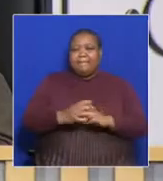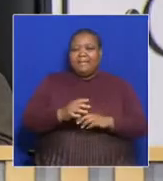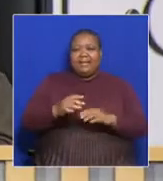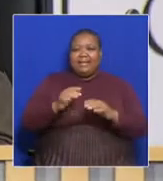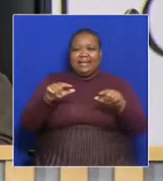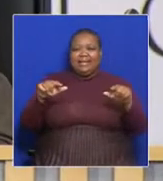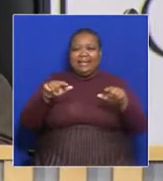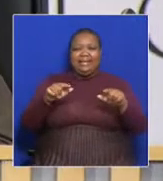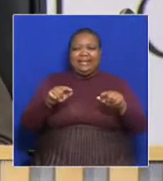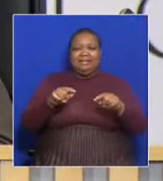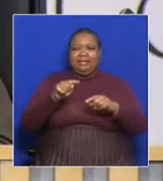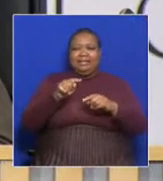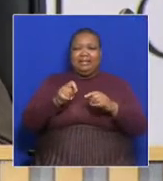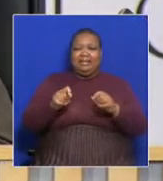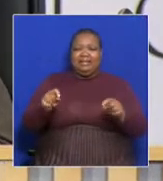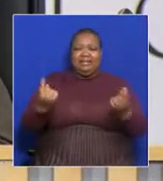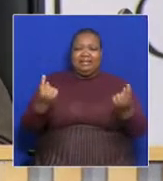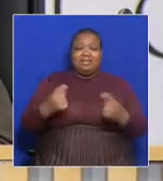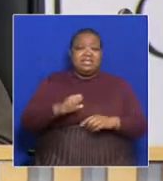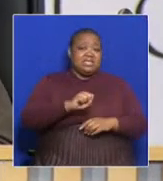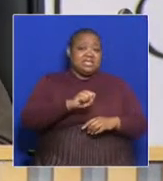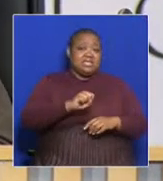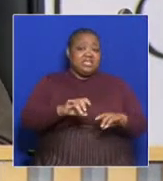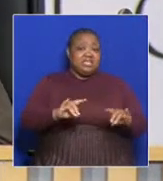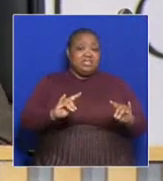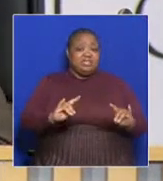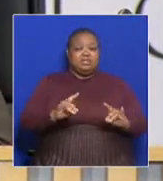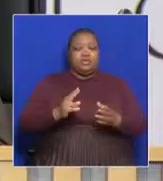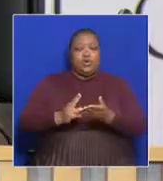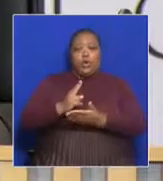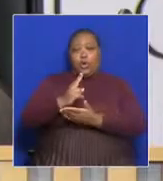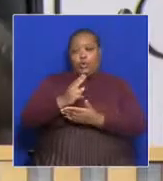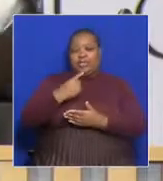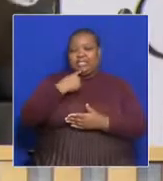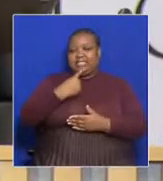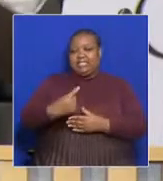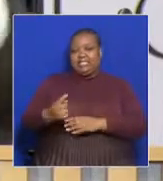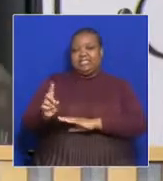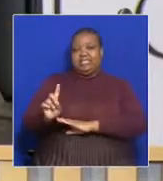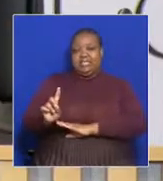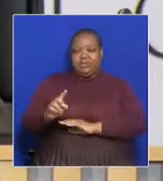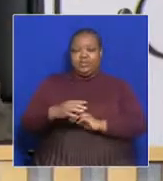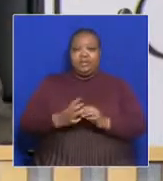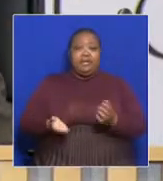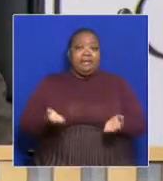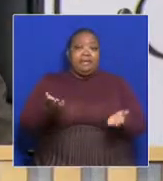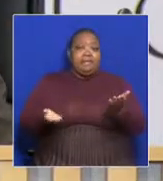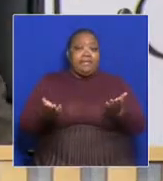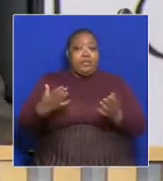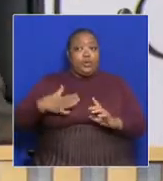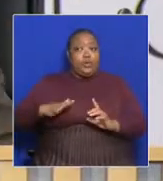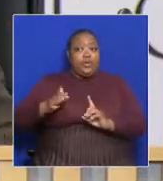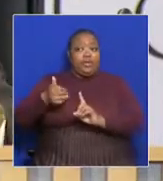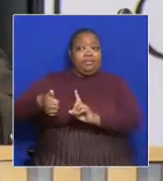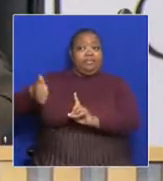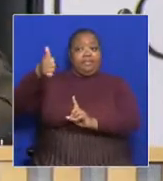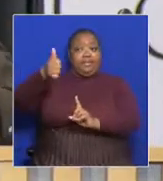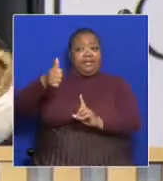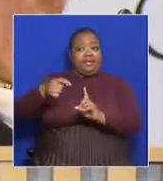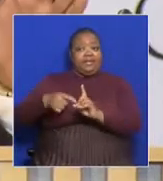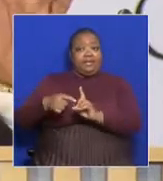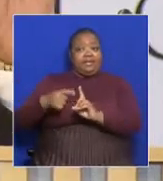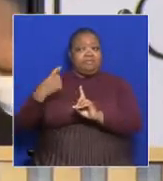And I think I'm going to say this honestly as well. Maybe I wanted my brigadier to bear that burden where he's